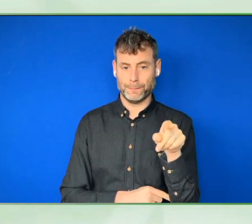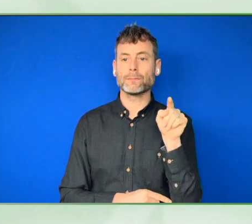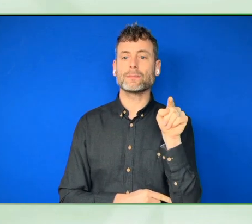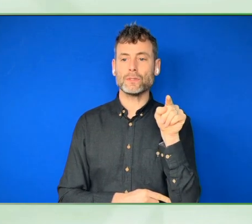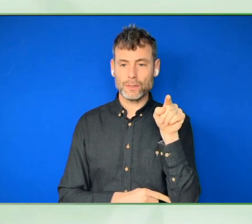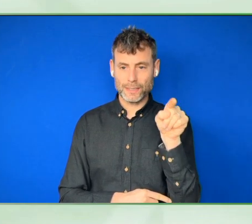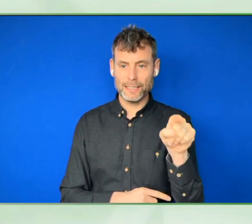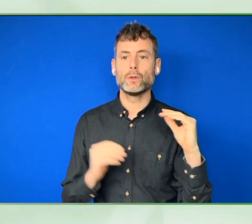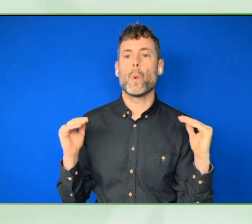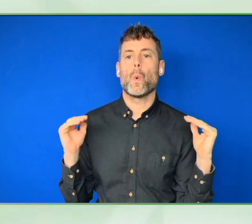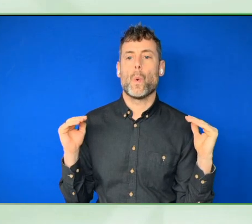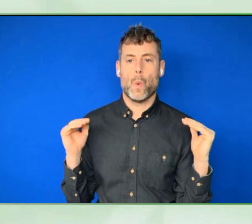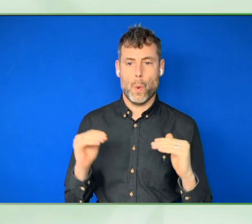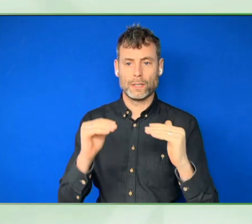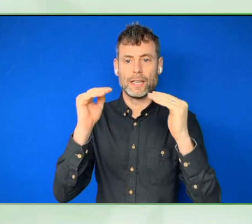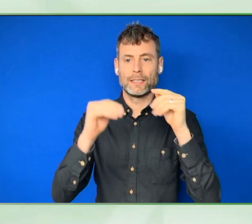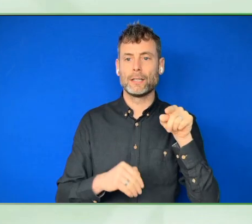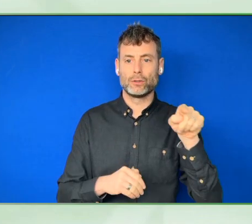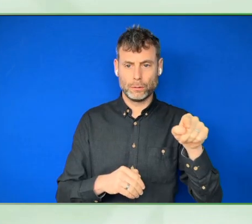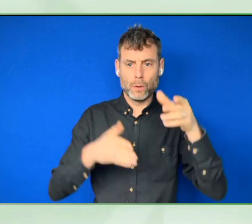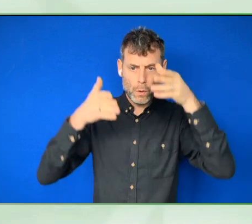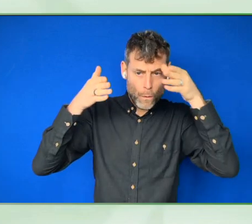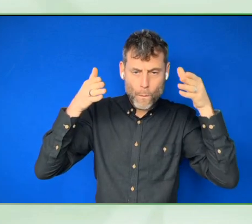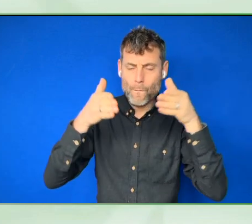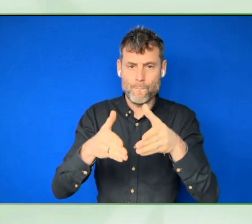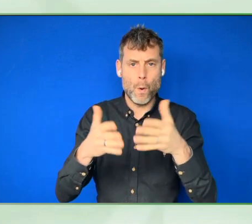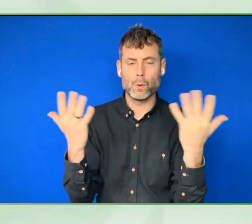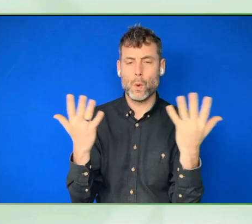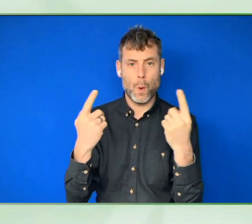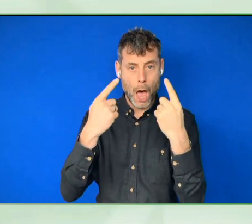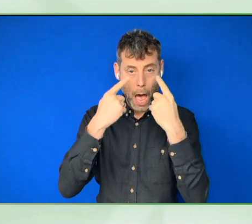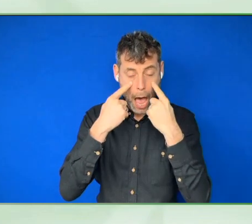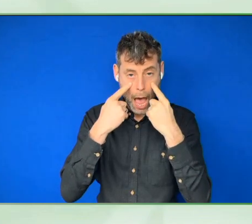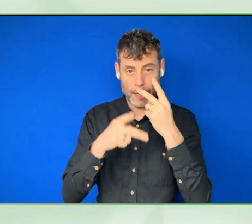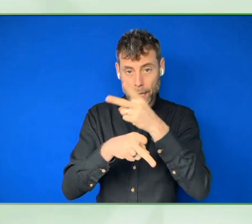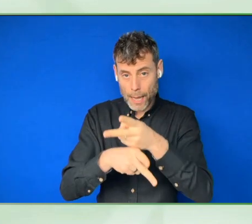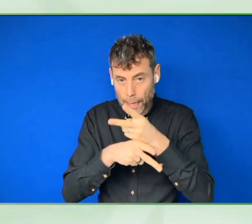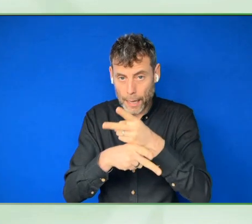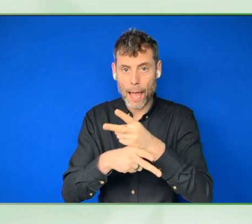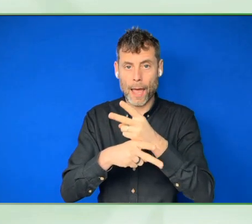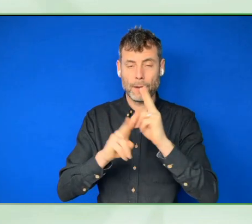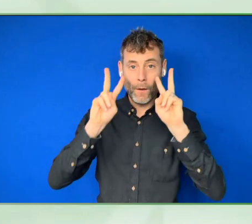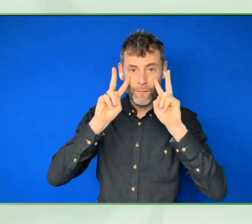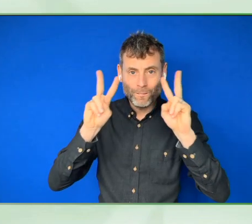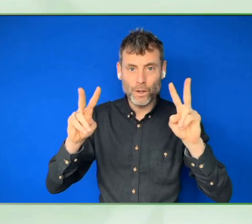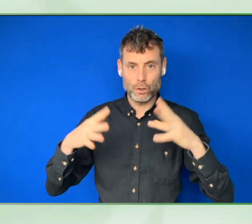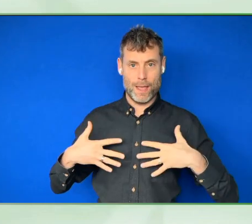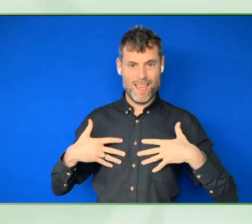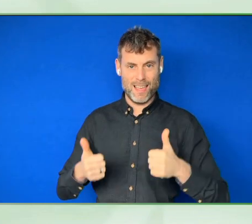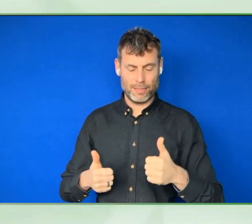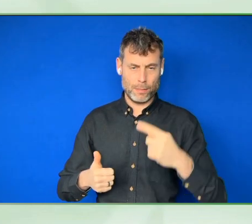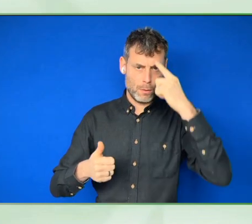to vision and eye care and vision health for everyone. And we'll hear more